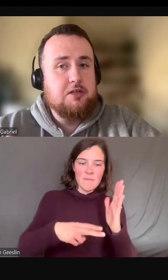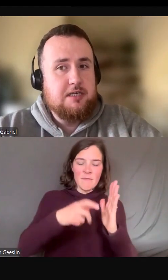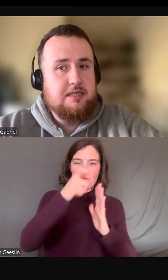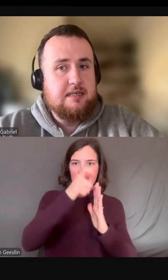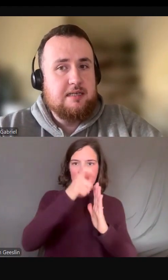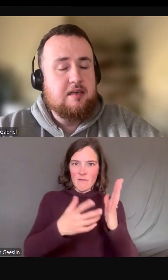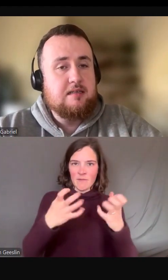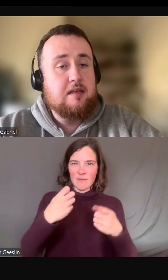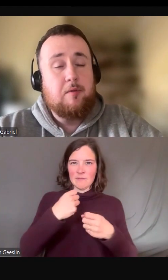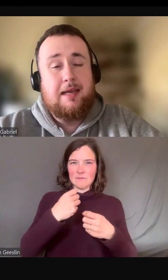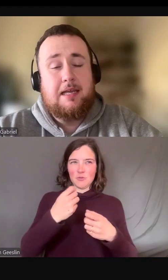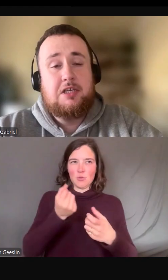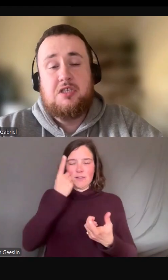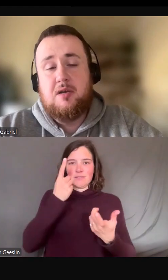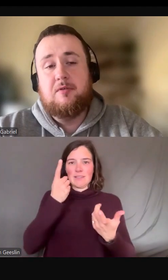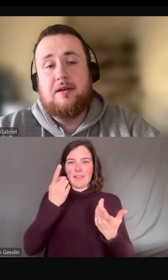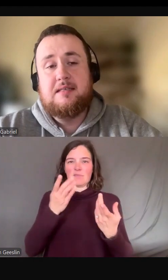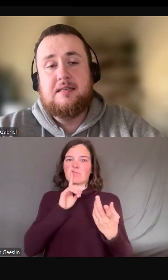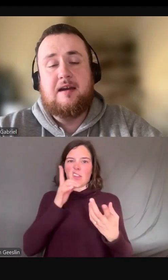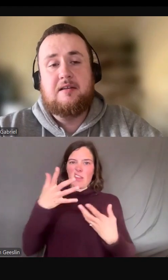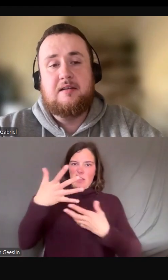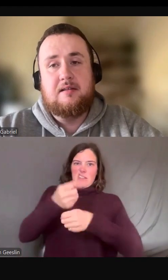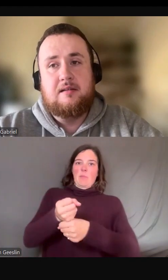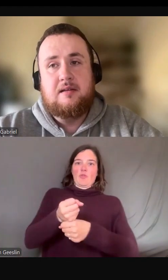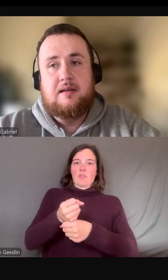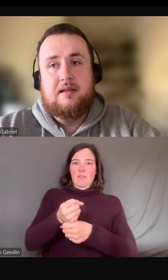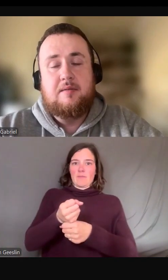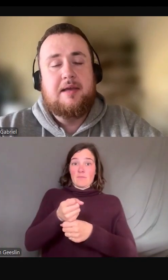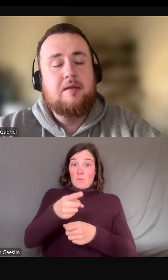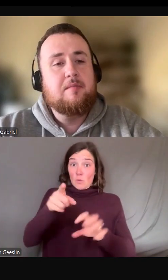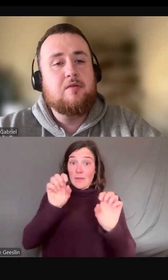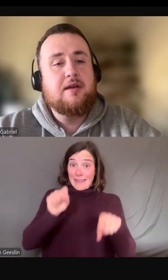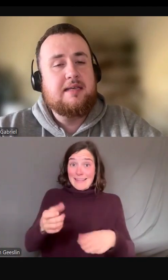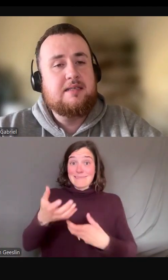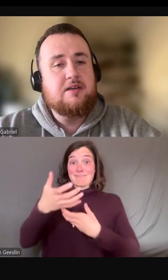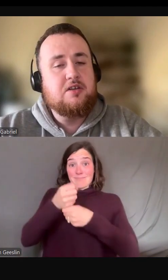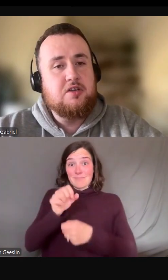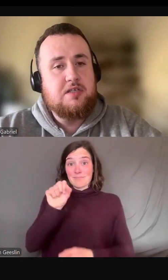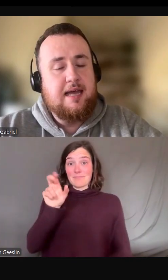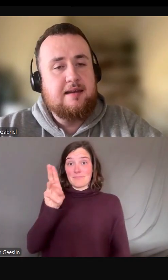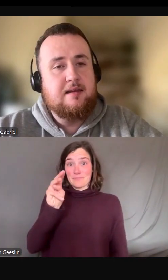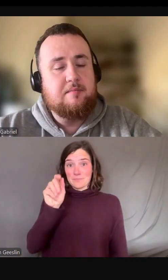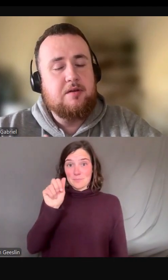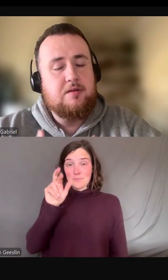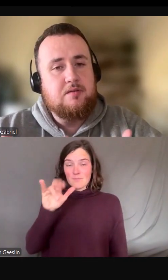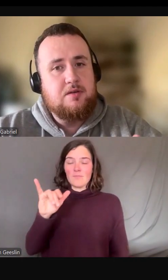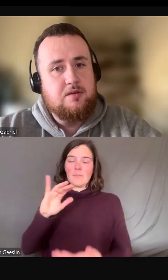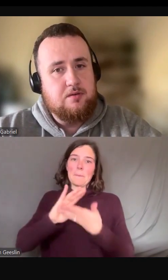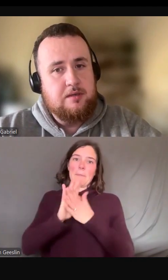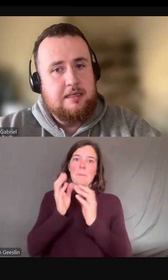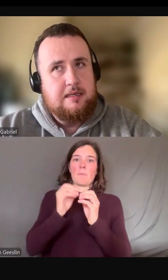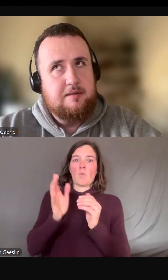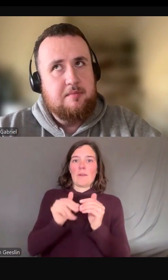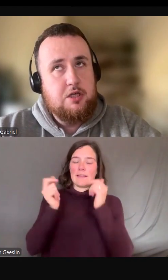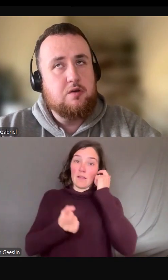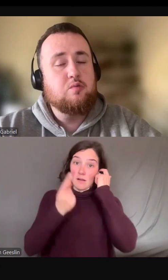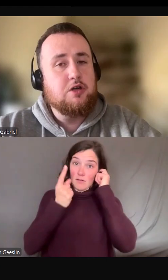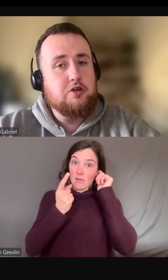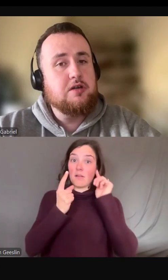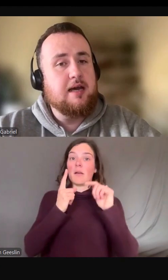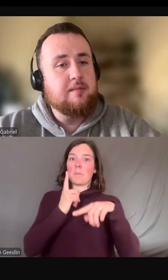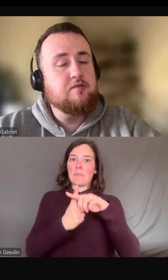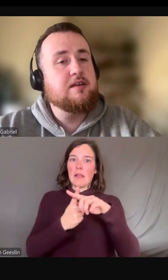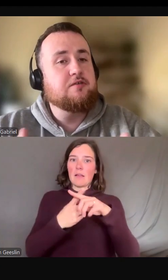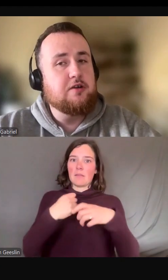general gist is that we can actually summarize this article to make it a bit more easier to understand, but also to make sure it's worth